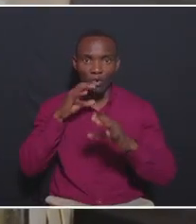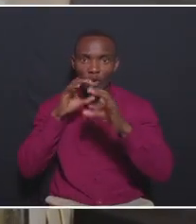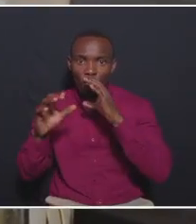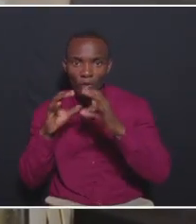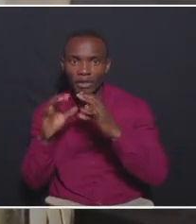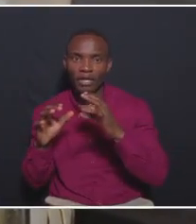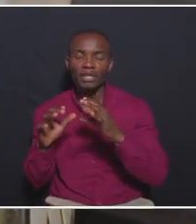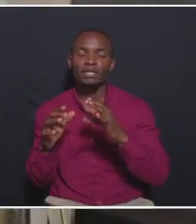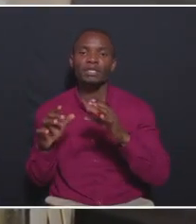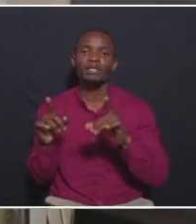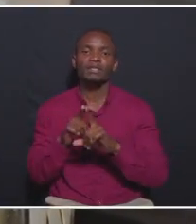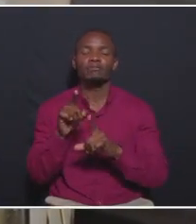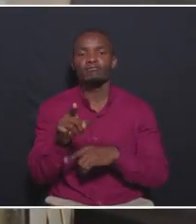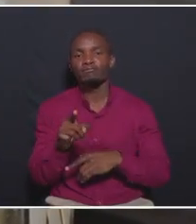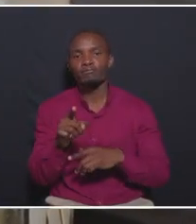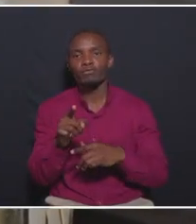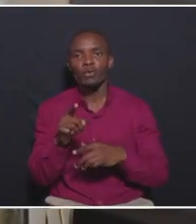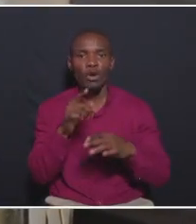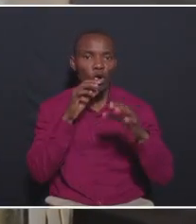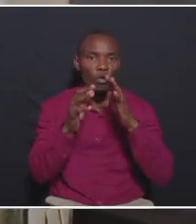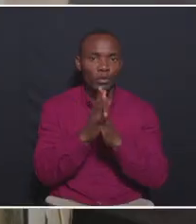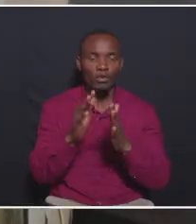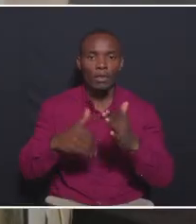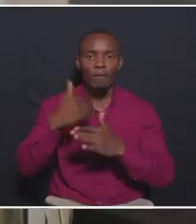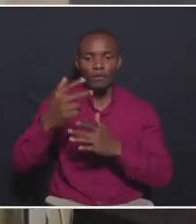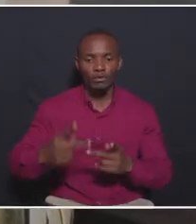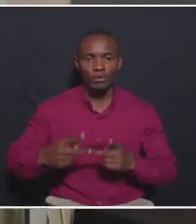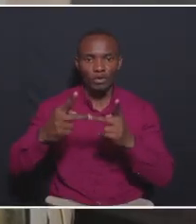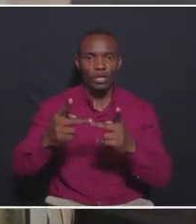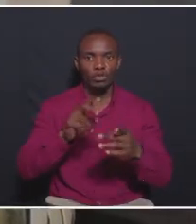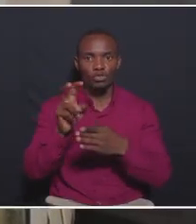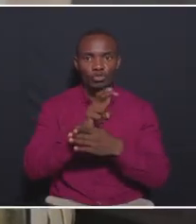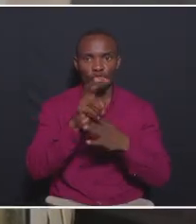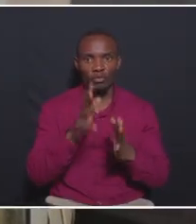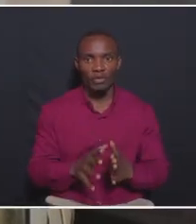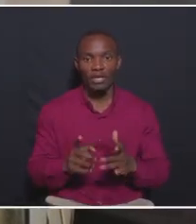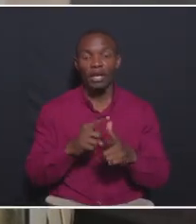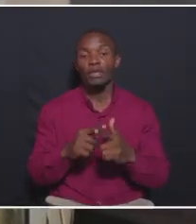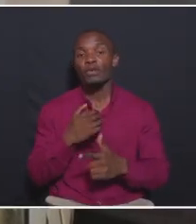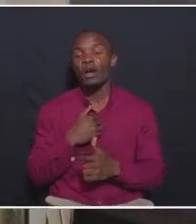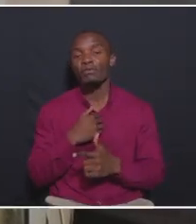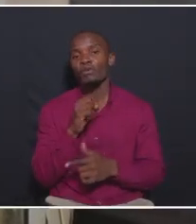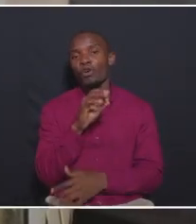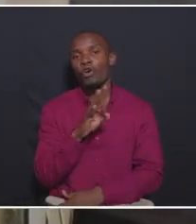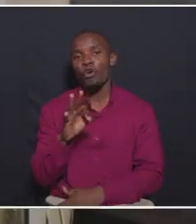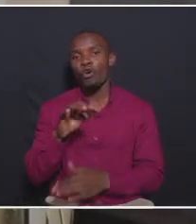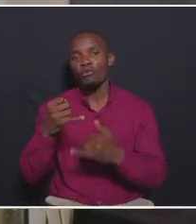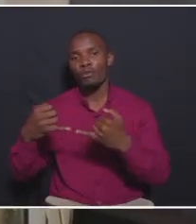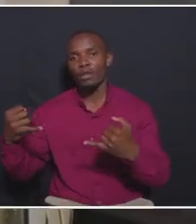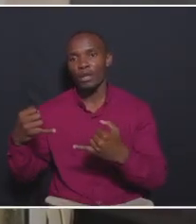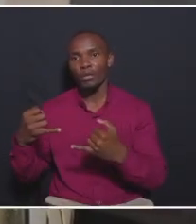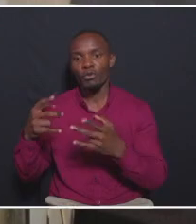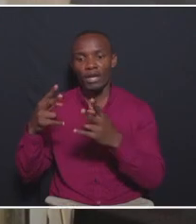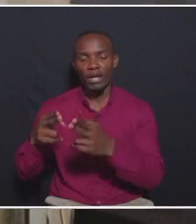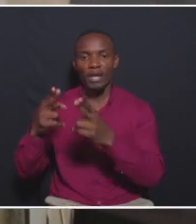to the post-production supervisor. And then after that, then you have maybe, I would say, offline editors. So these are the people who actually now